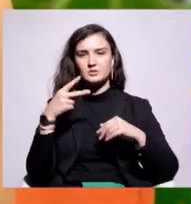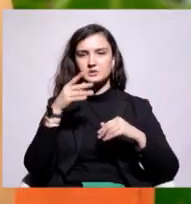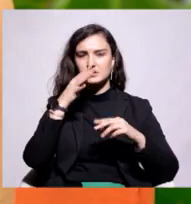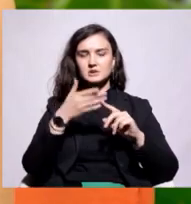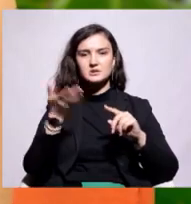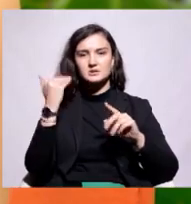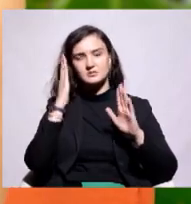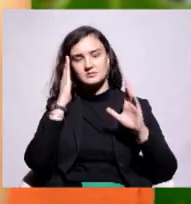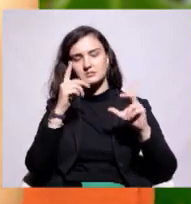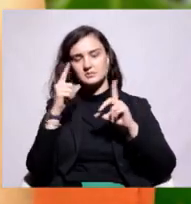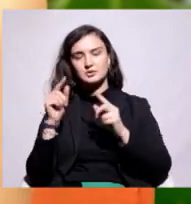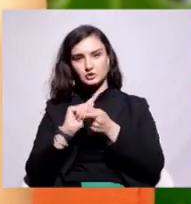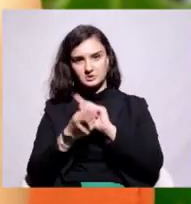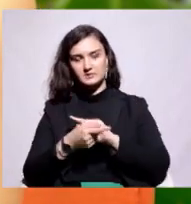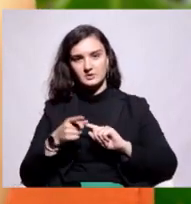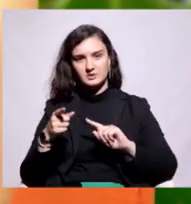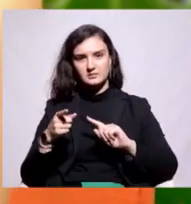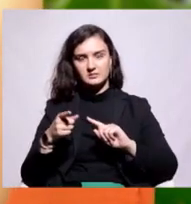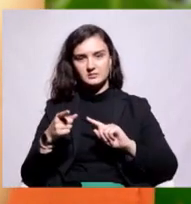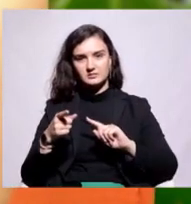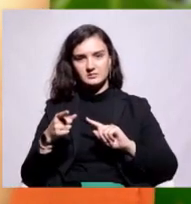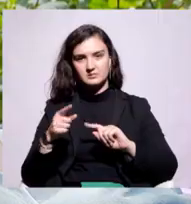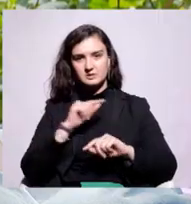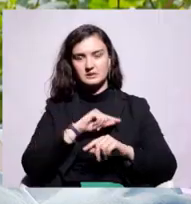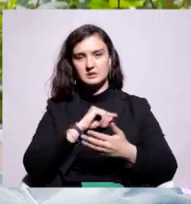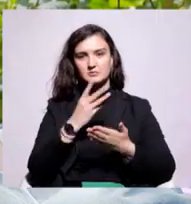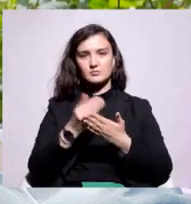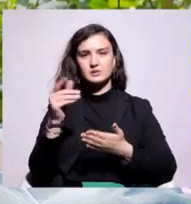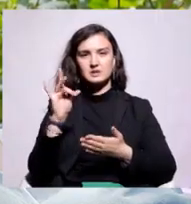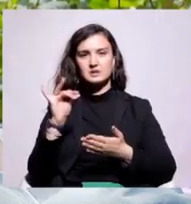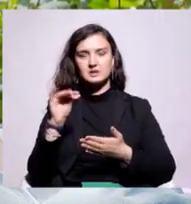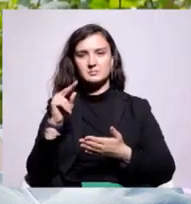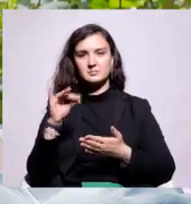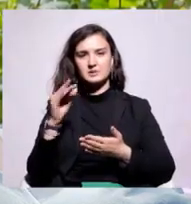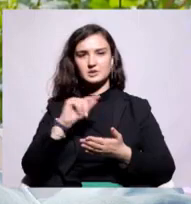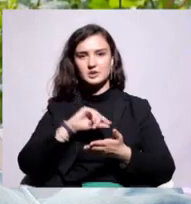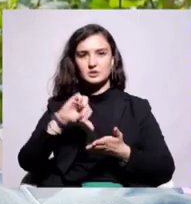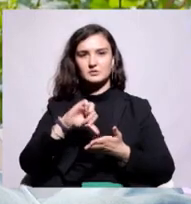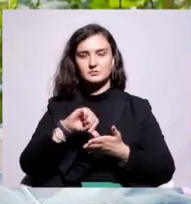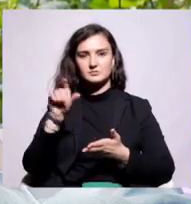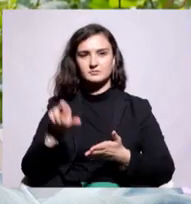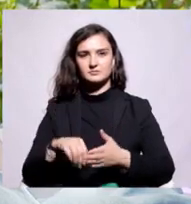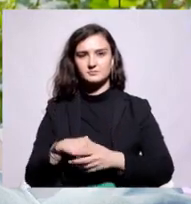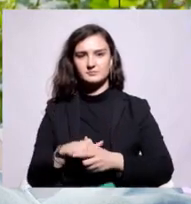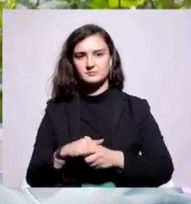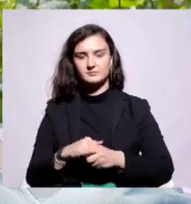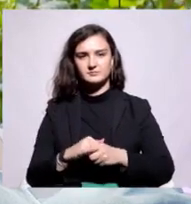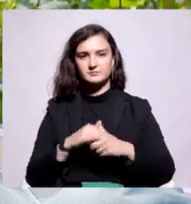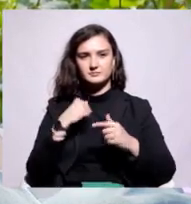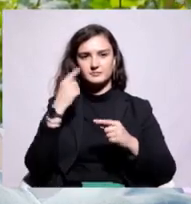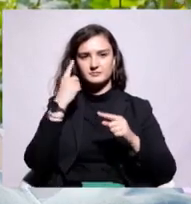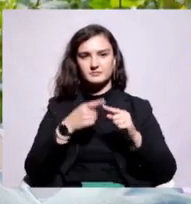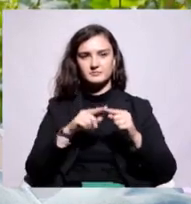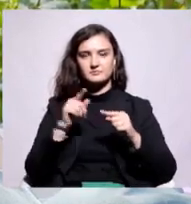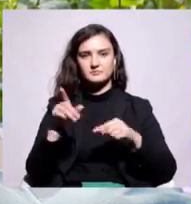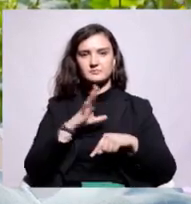of sleeping change Rip's character? What do you think? Well, I think it didn't.